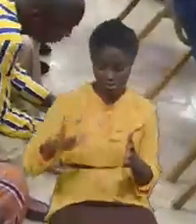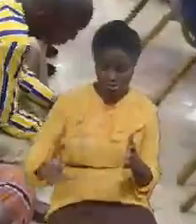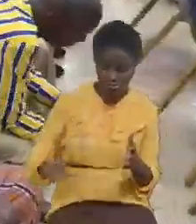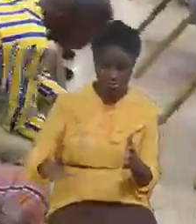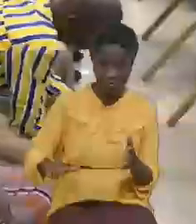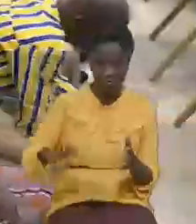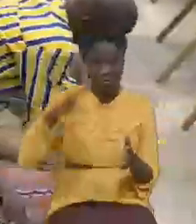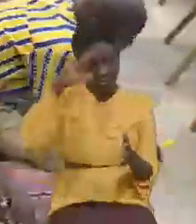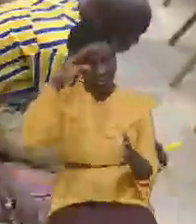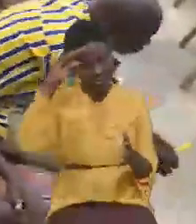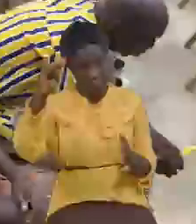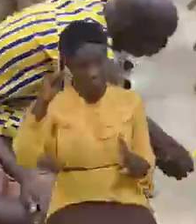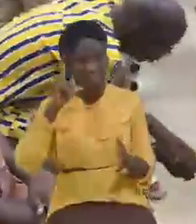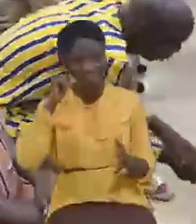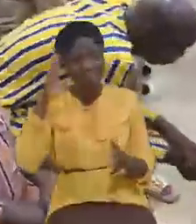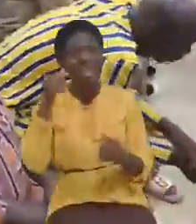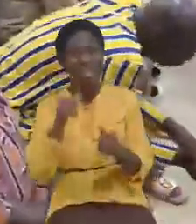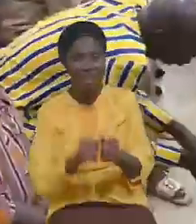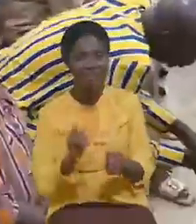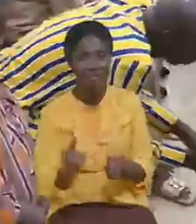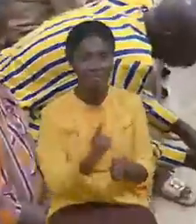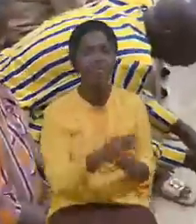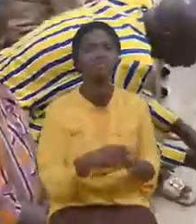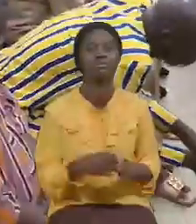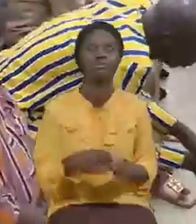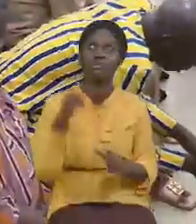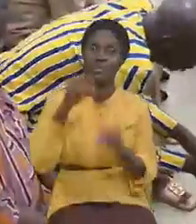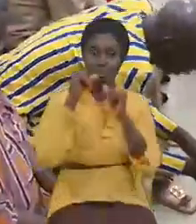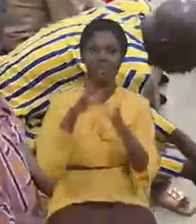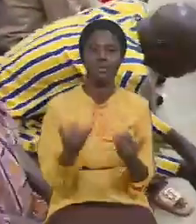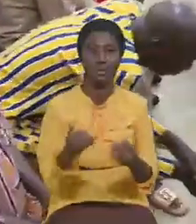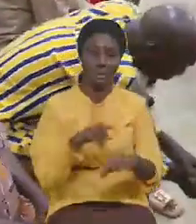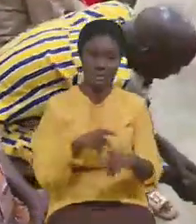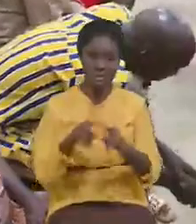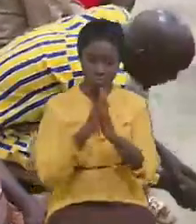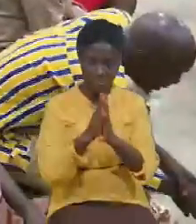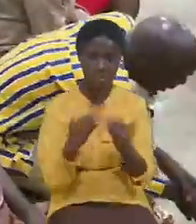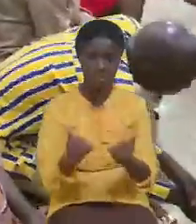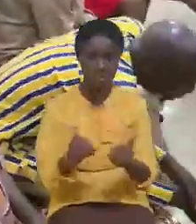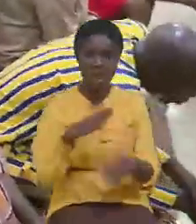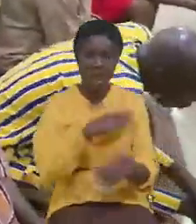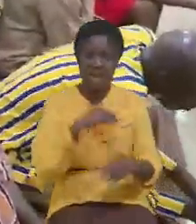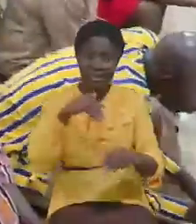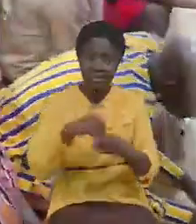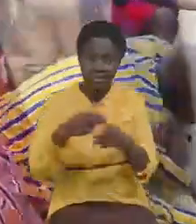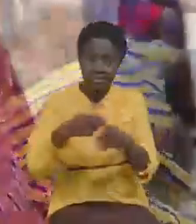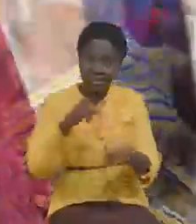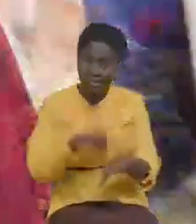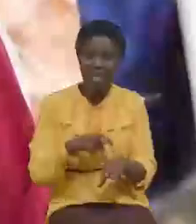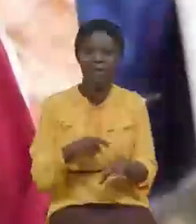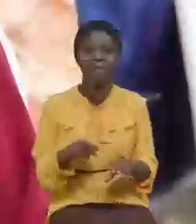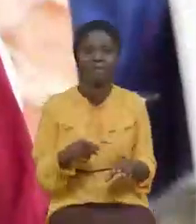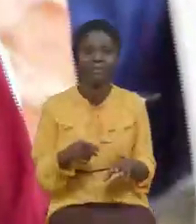for everyone. God bless you. We're going to pray now. And in a moment, in a twinkling of